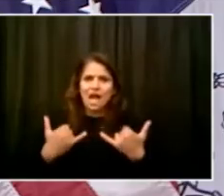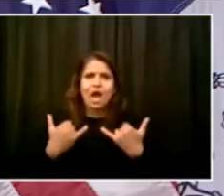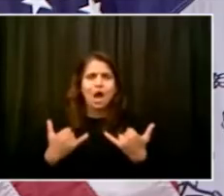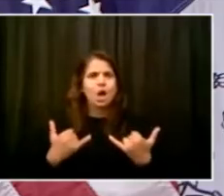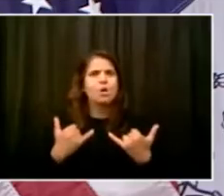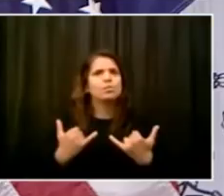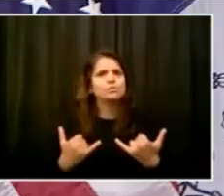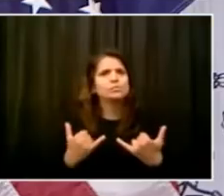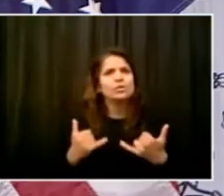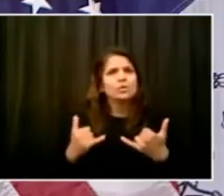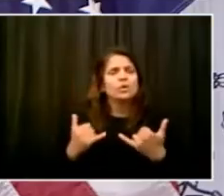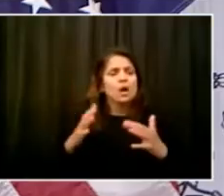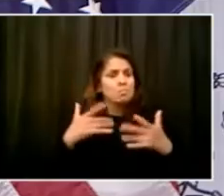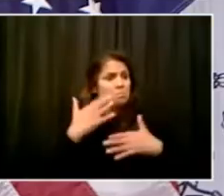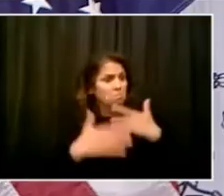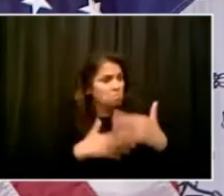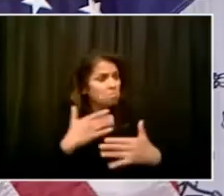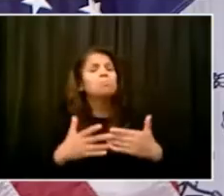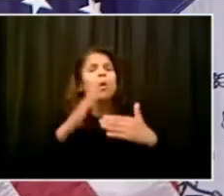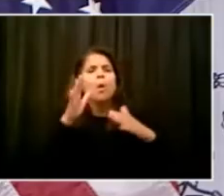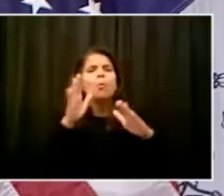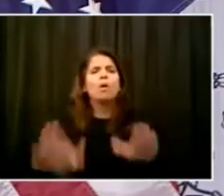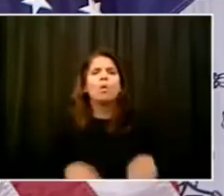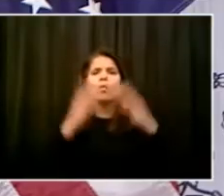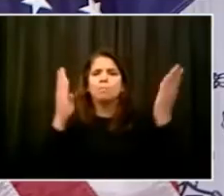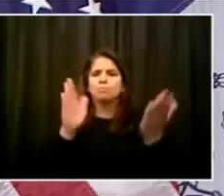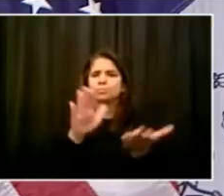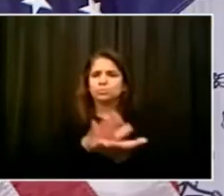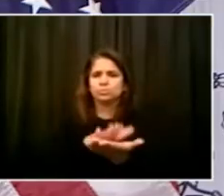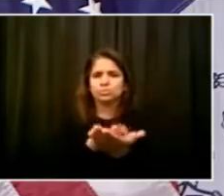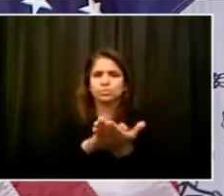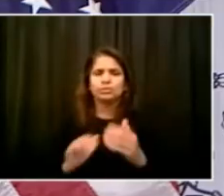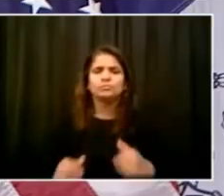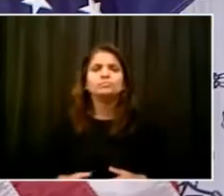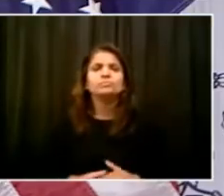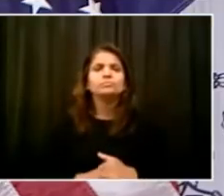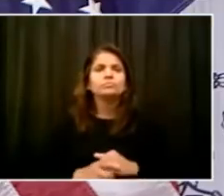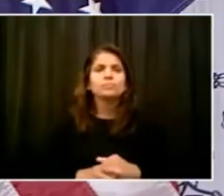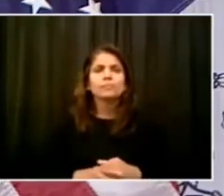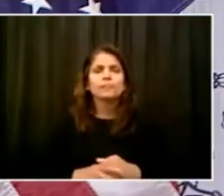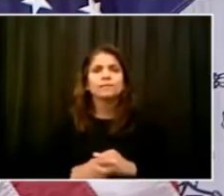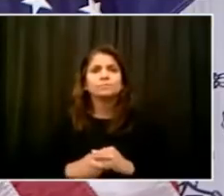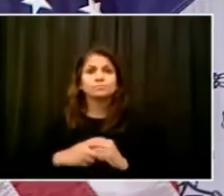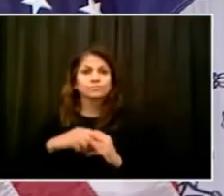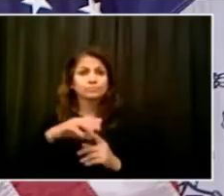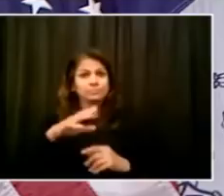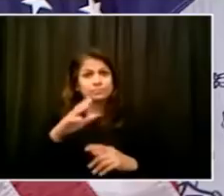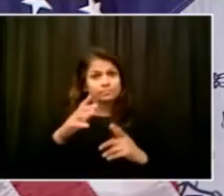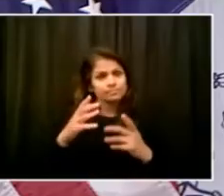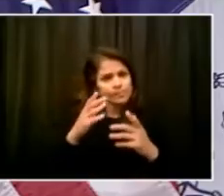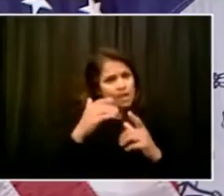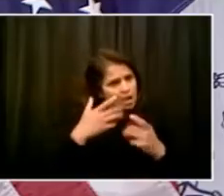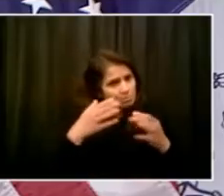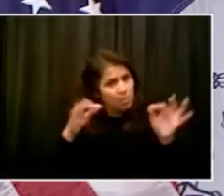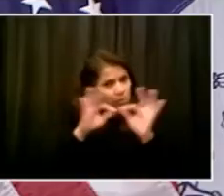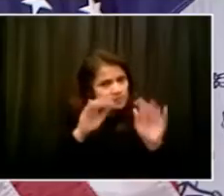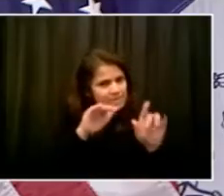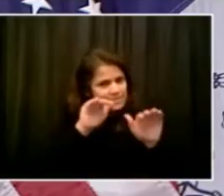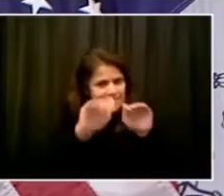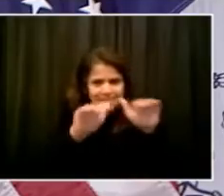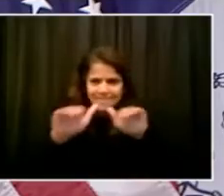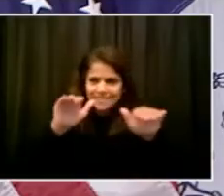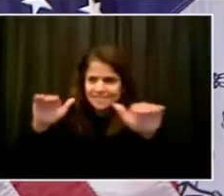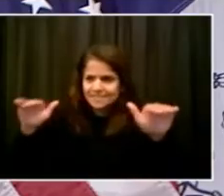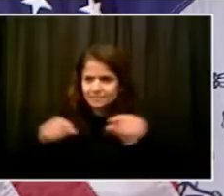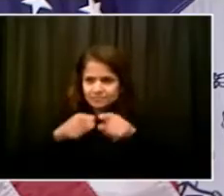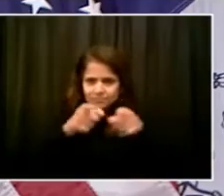fully. But, I will just say to you and all your colleagues, if you want to ask me the question in May, if you want to ask me the question in June, you can